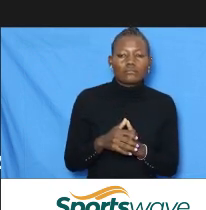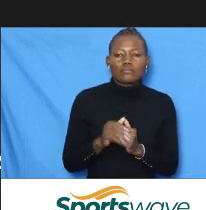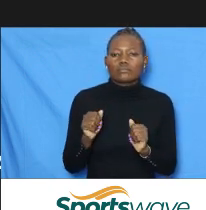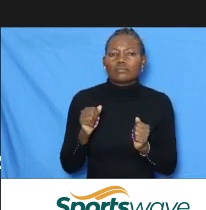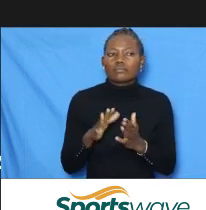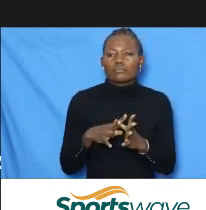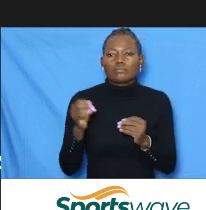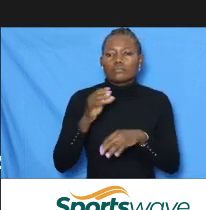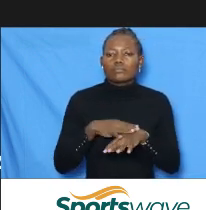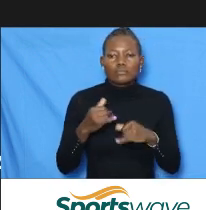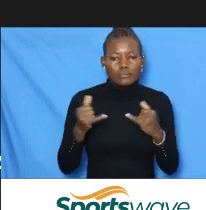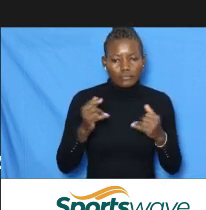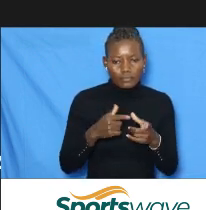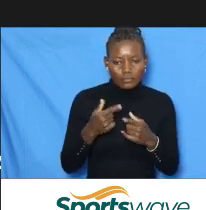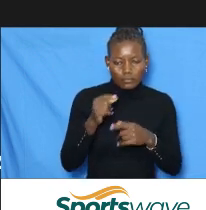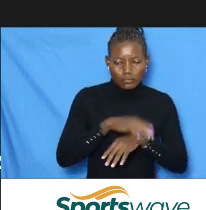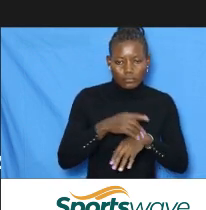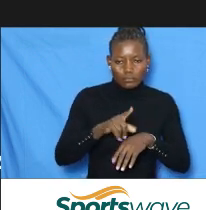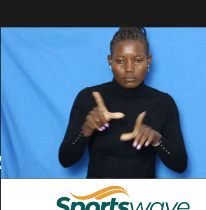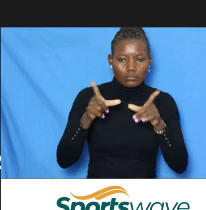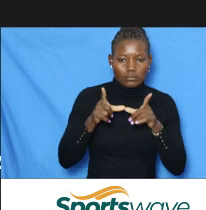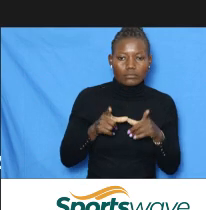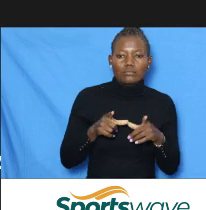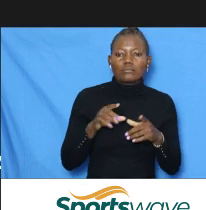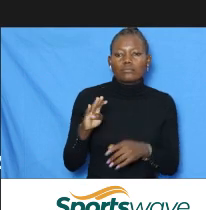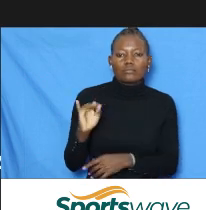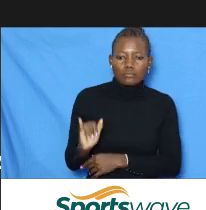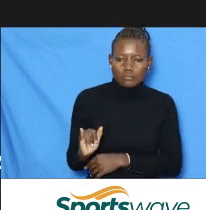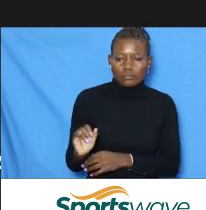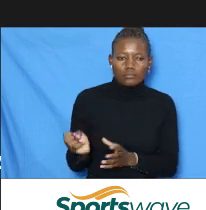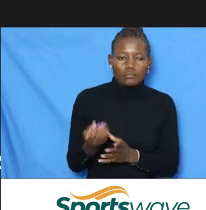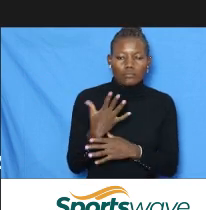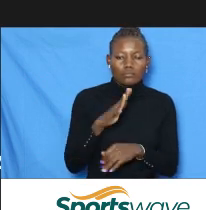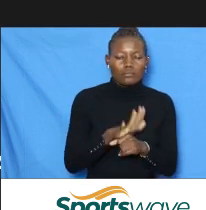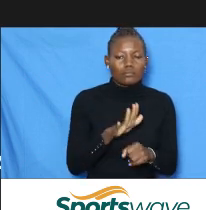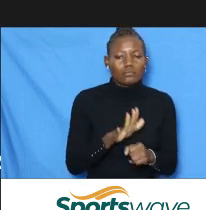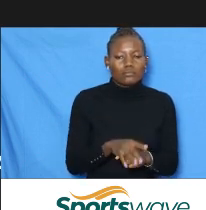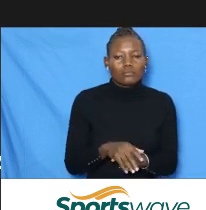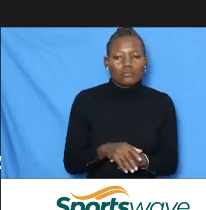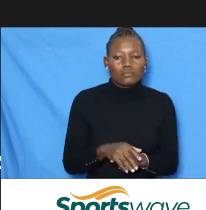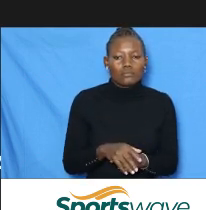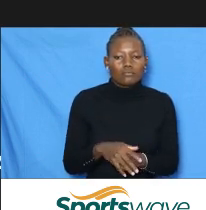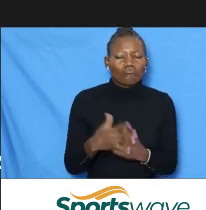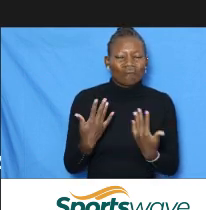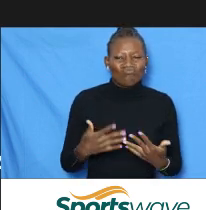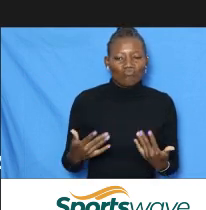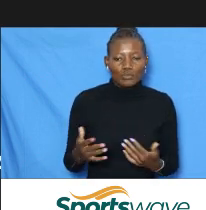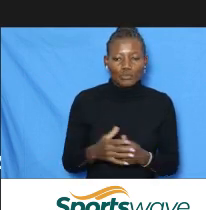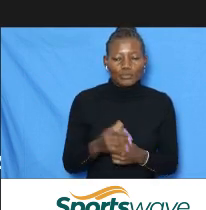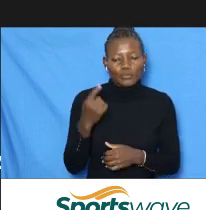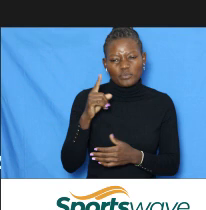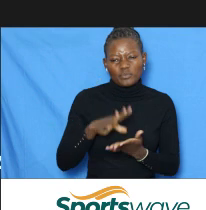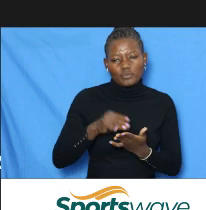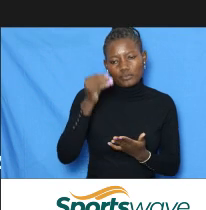go online and get your certification. They've got quite a lot of material for